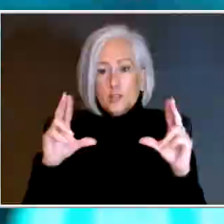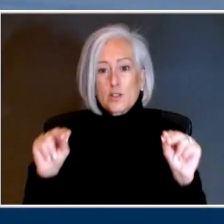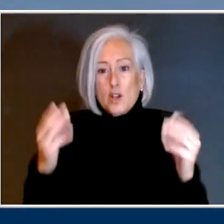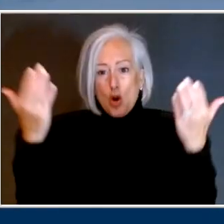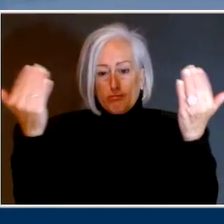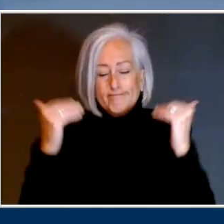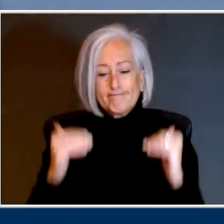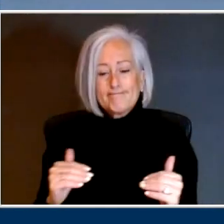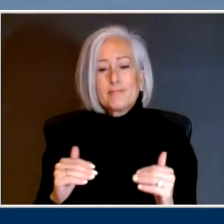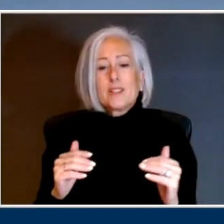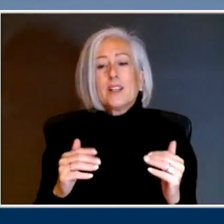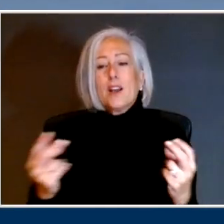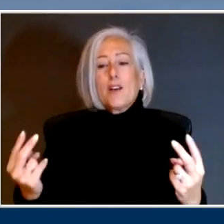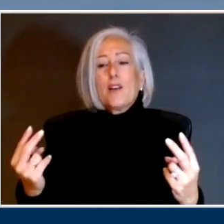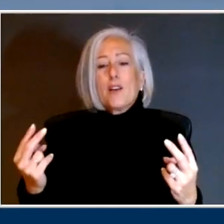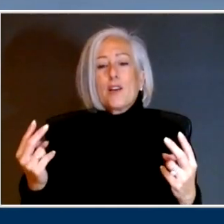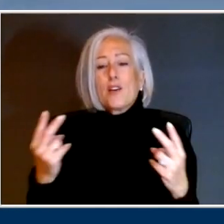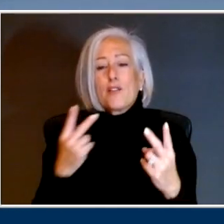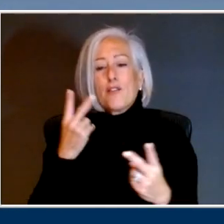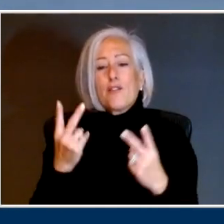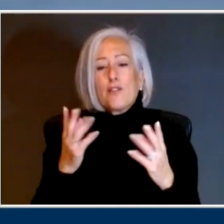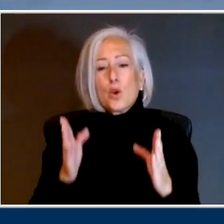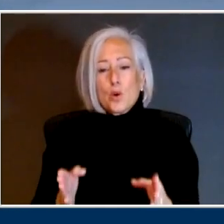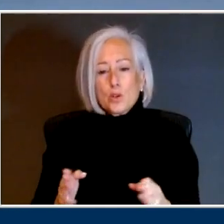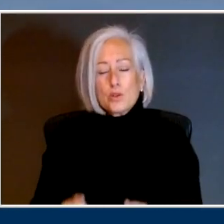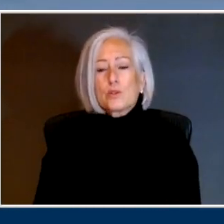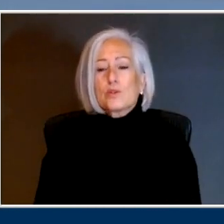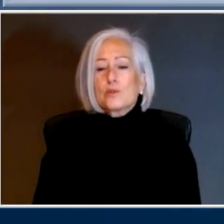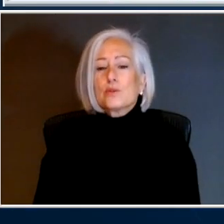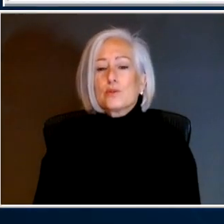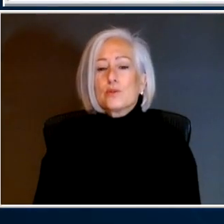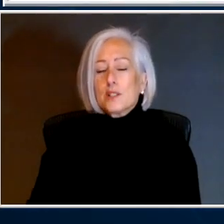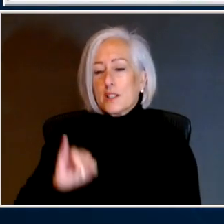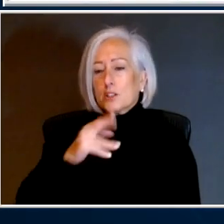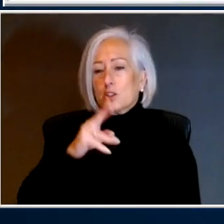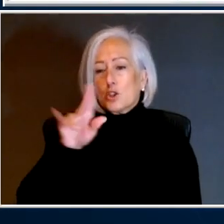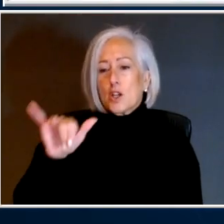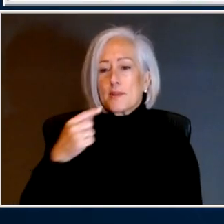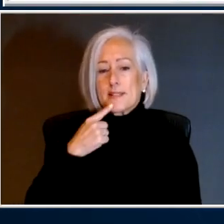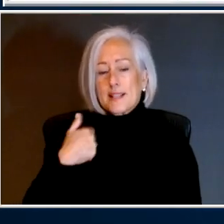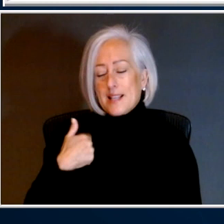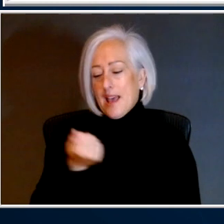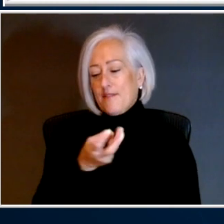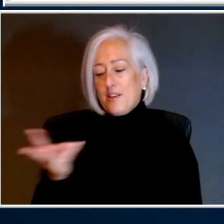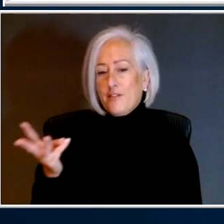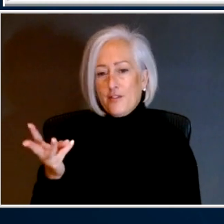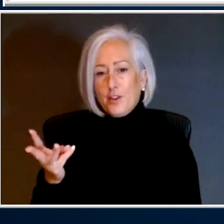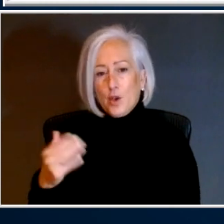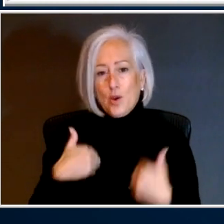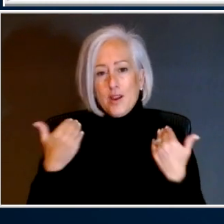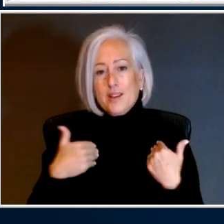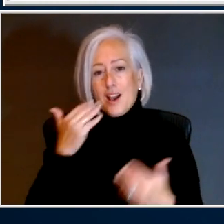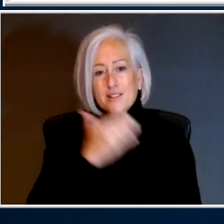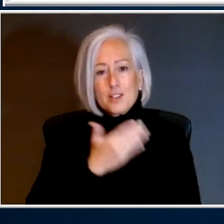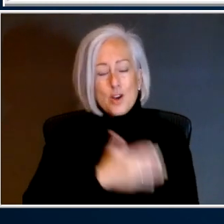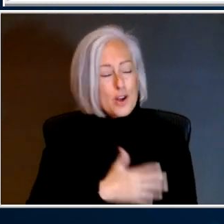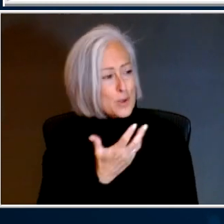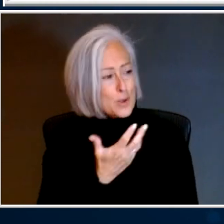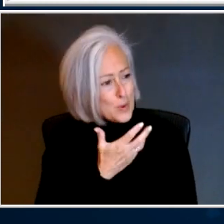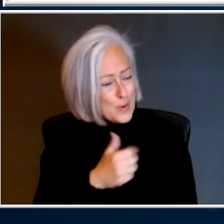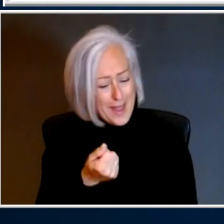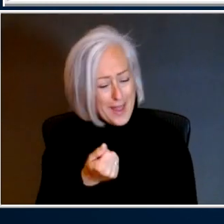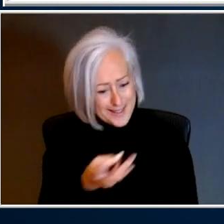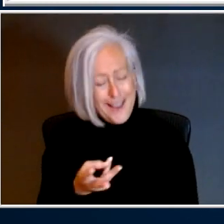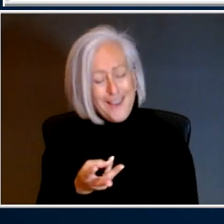a good question from Jeremy. He says, I have a few young daughters at home. Wow, a few. That's a lot of daughters. When is it appropriate to